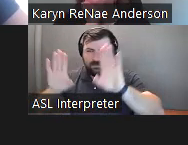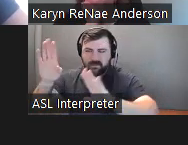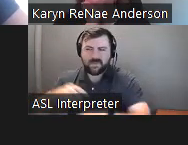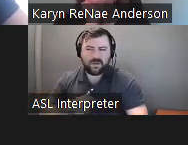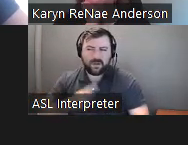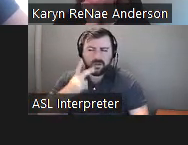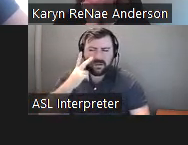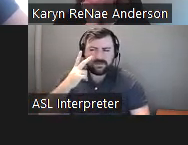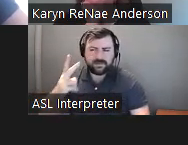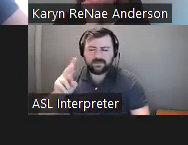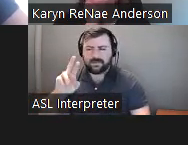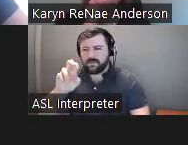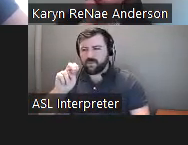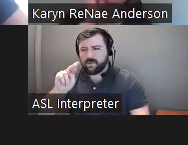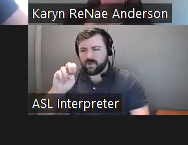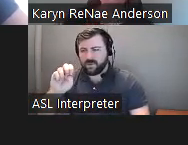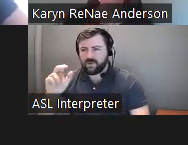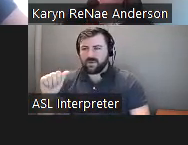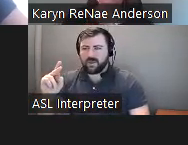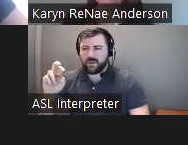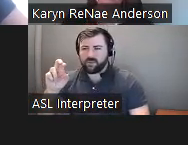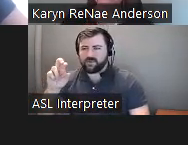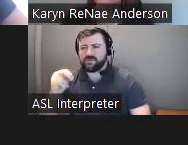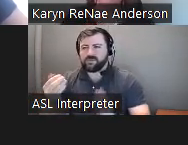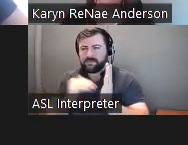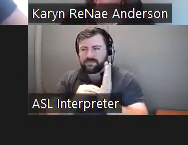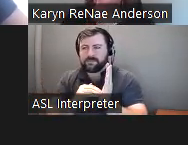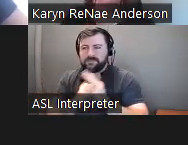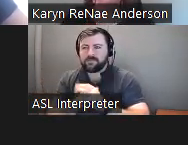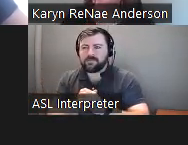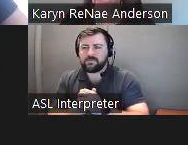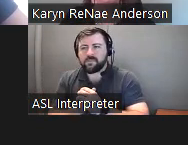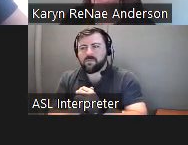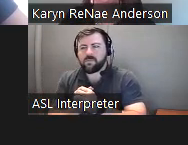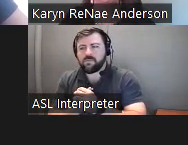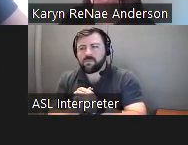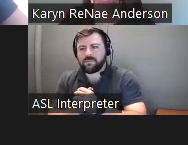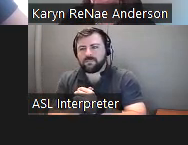see Renee Anderson's hand is up on my screen.